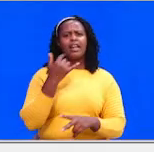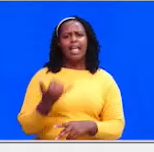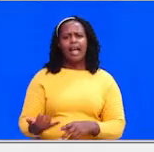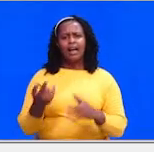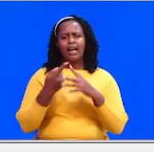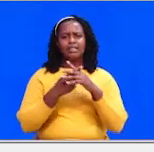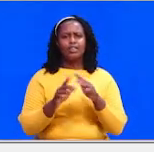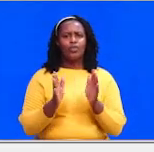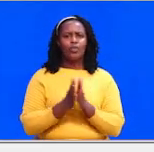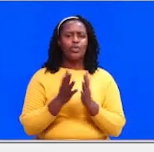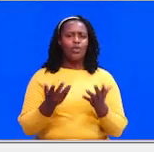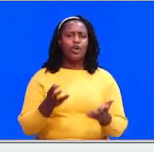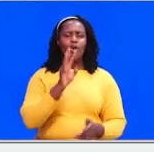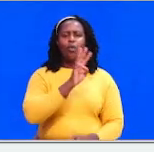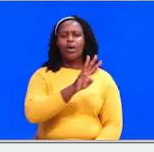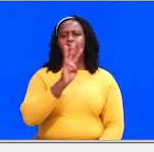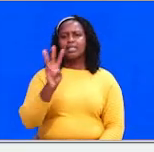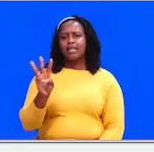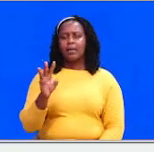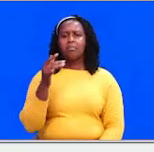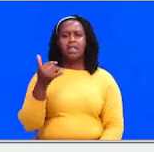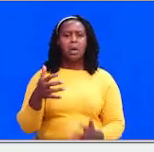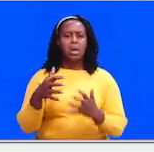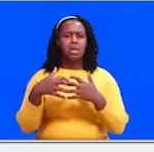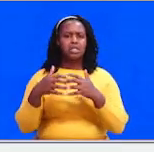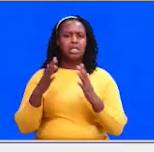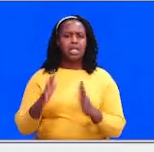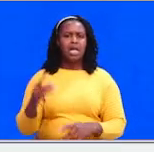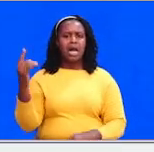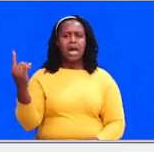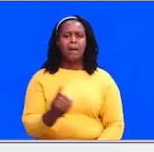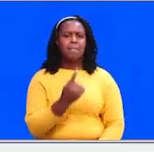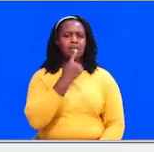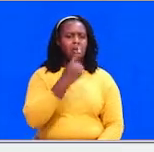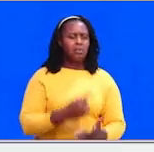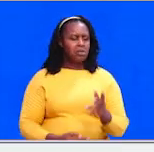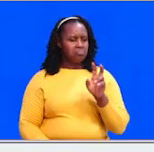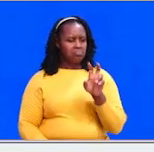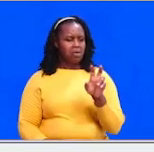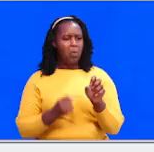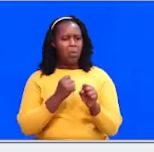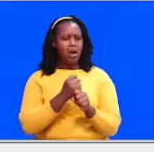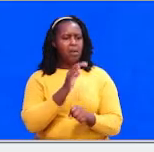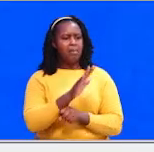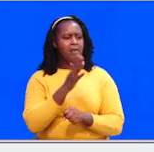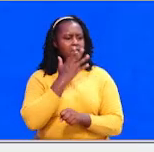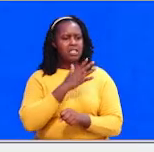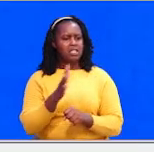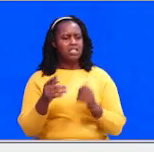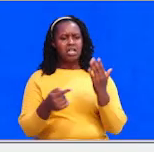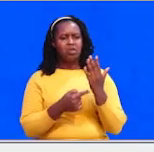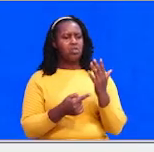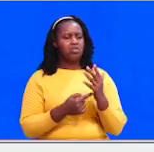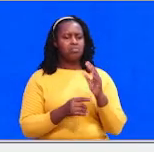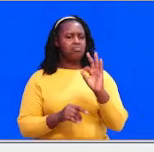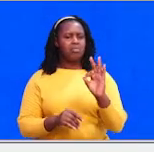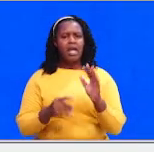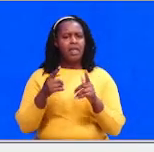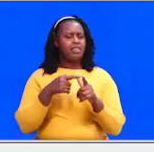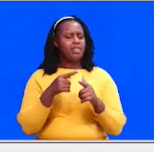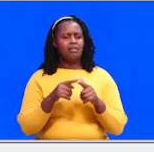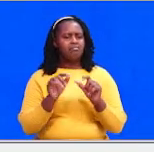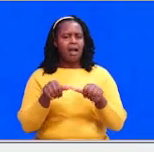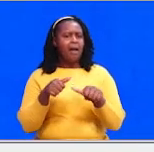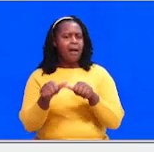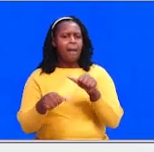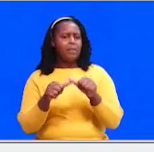was set. Mm-hmm. So this engineer walks in and says, "A young girl, I have seen your website. You seem to have a very good technology. Okay. So what is this